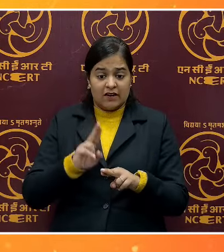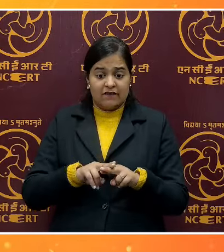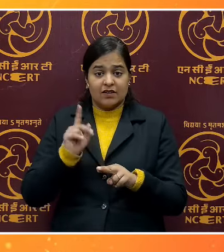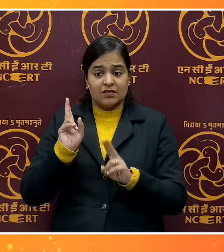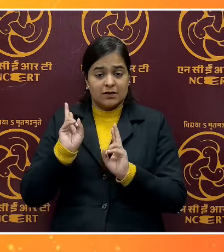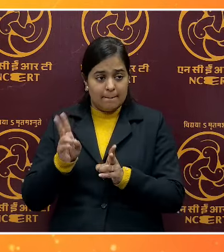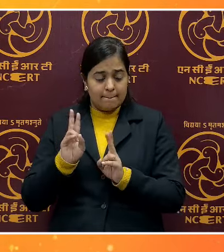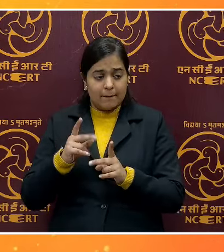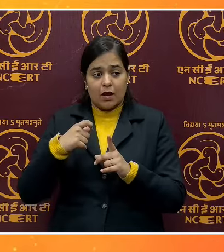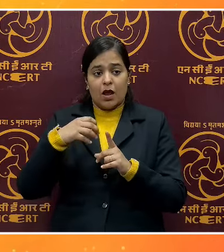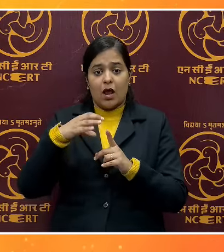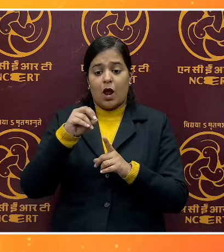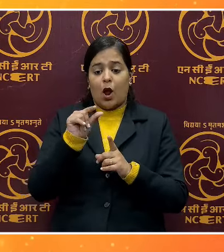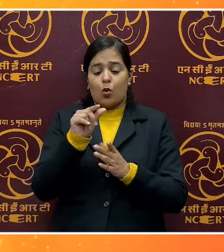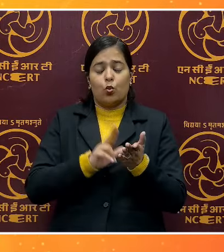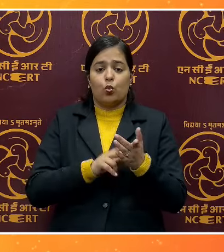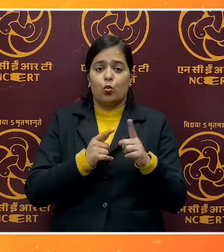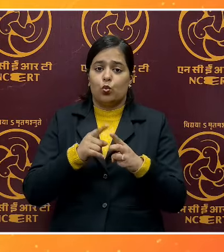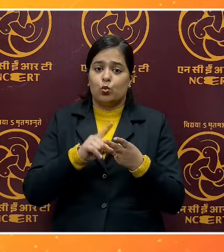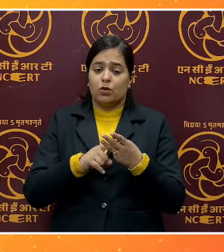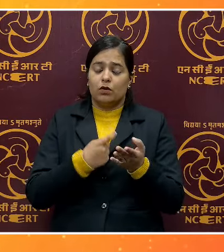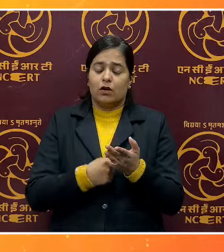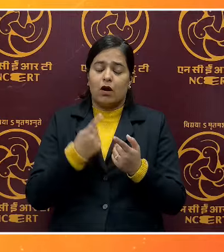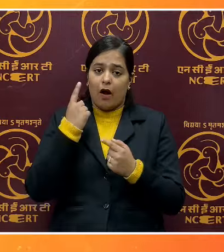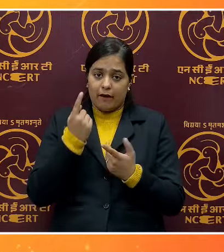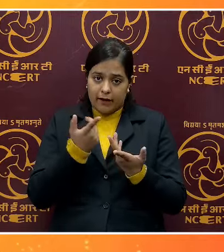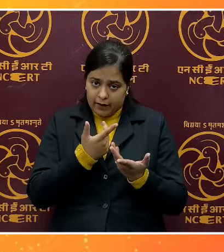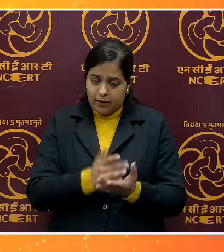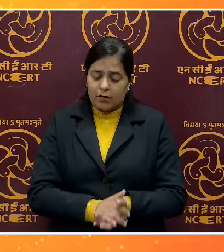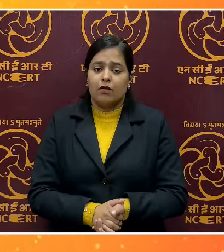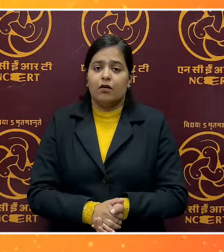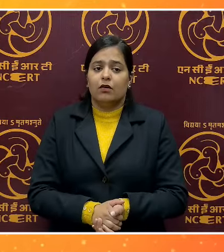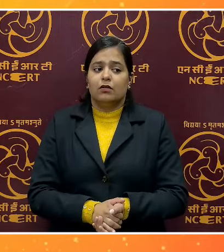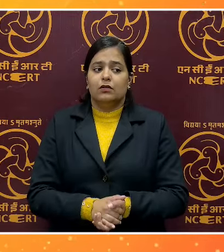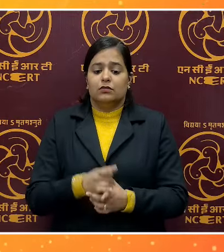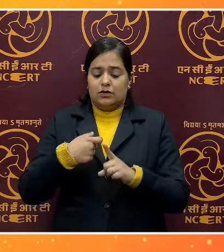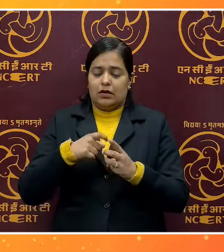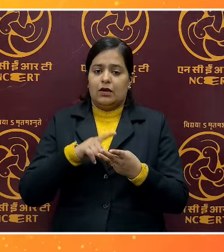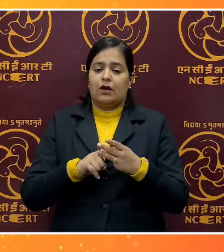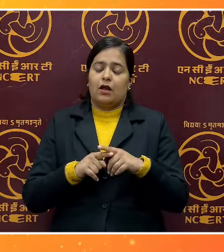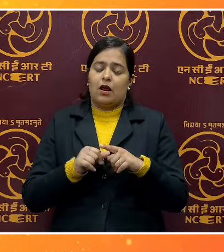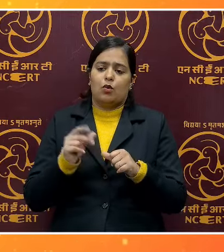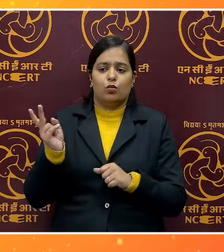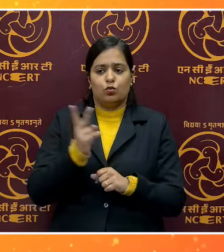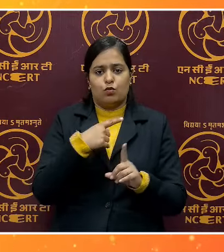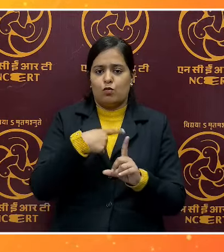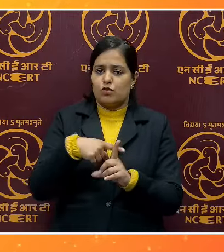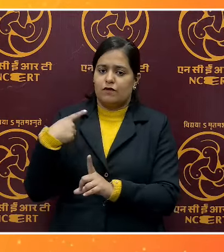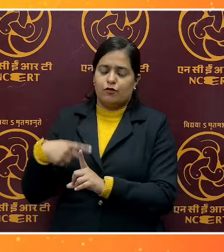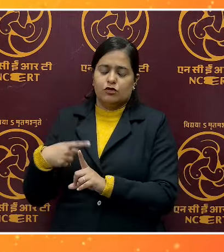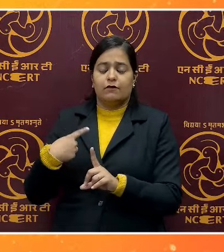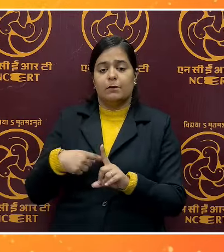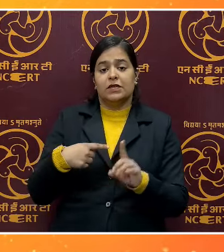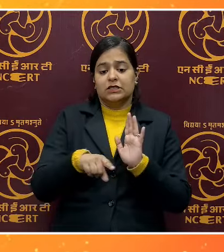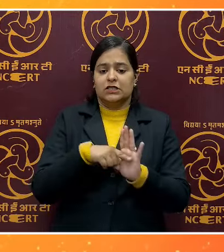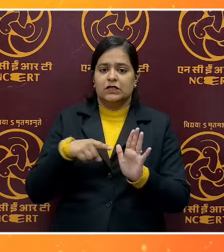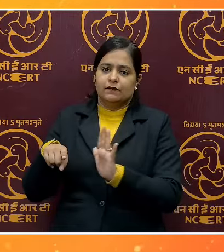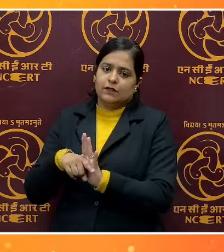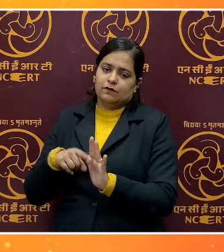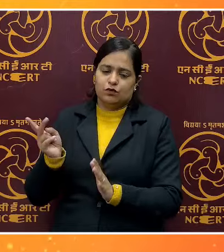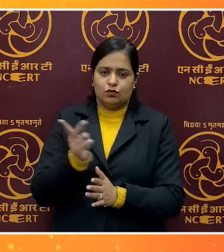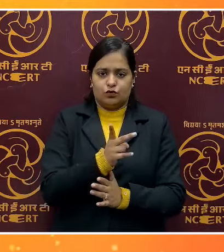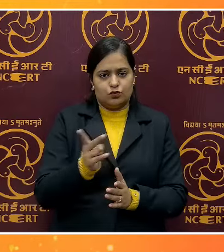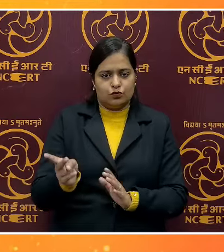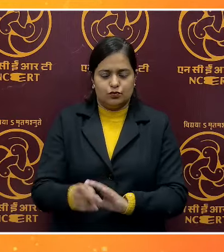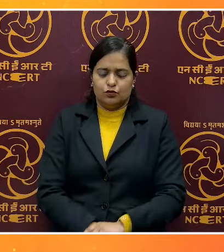a counter ion, that is called cation, both in positively and negatively charged coordination